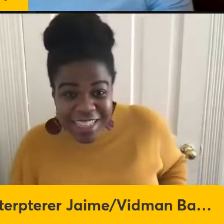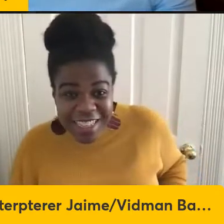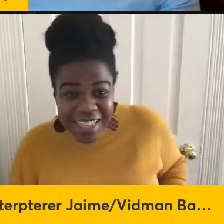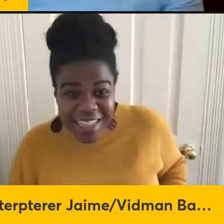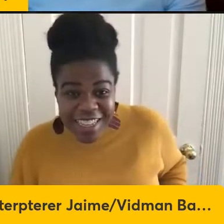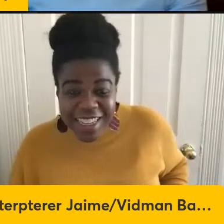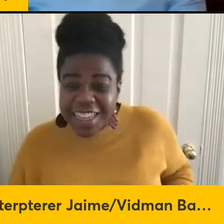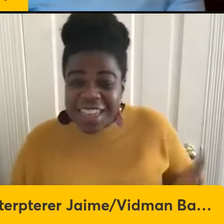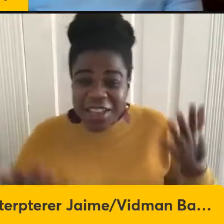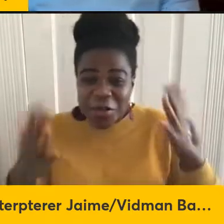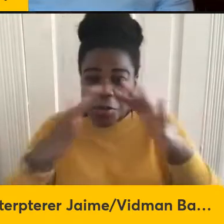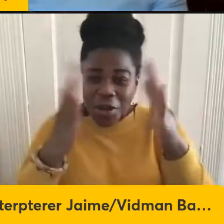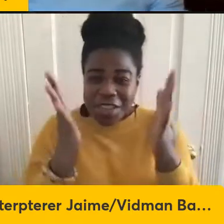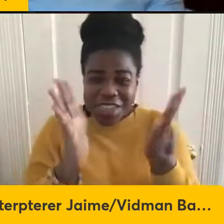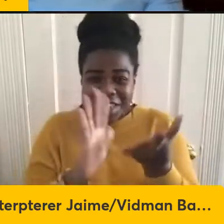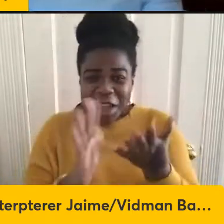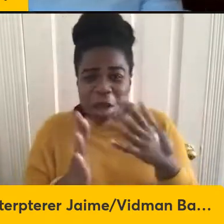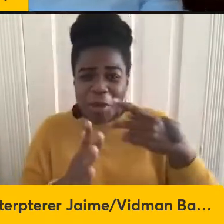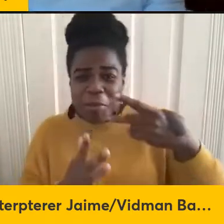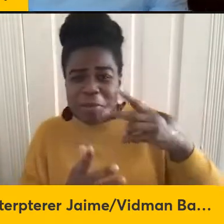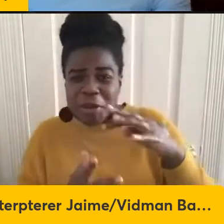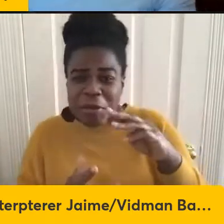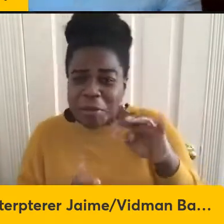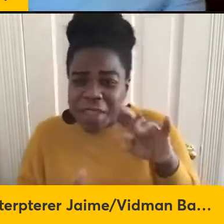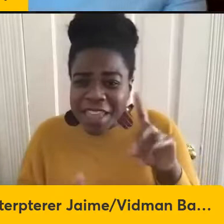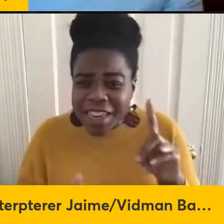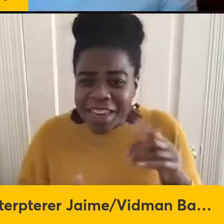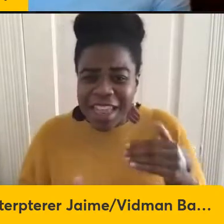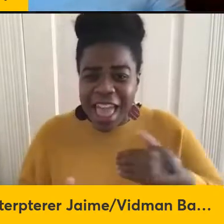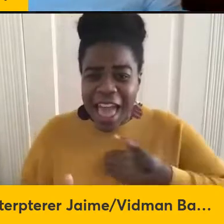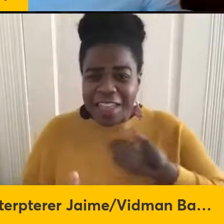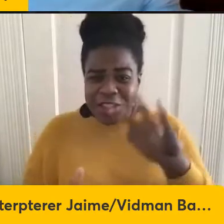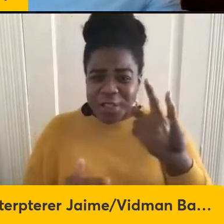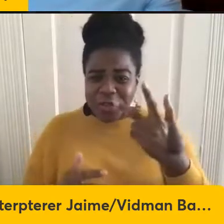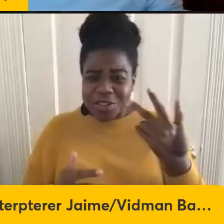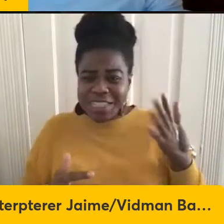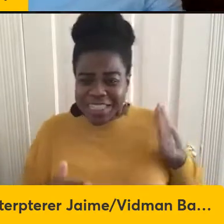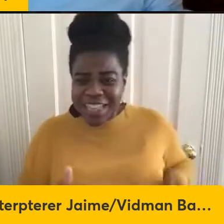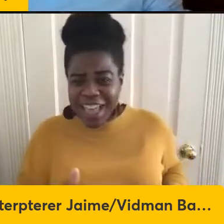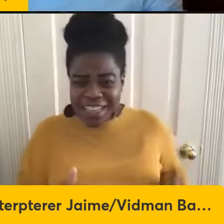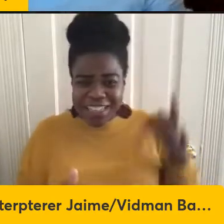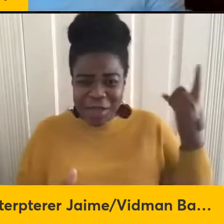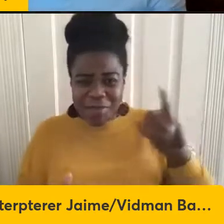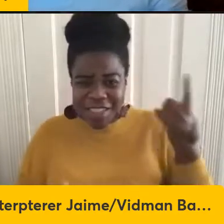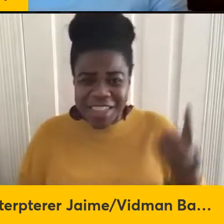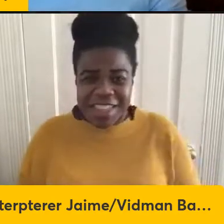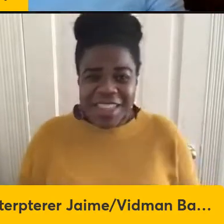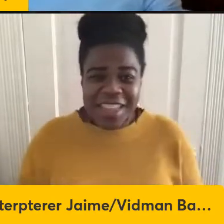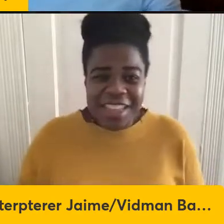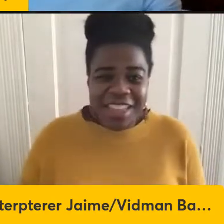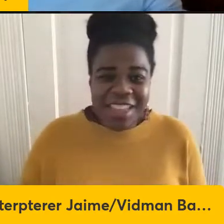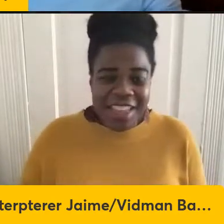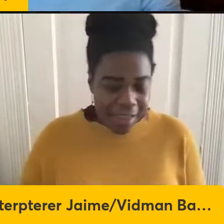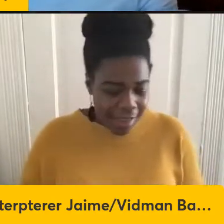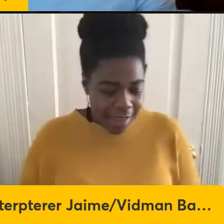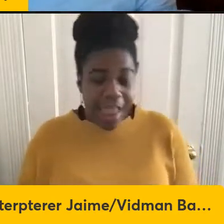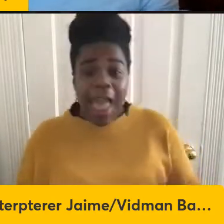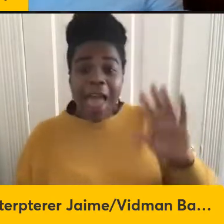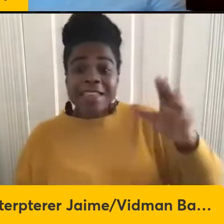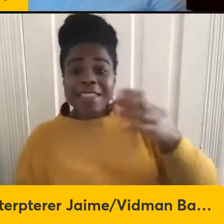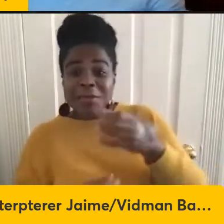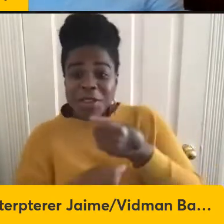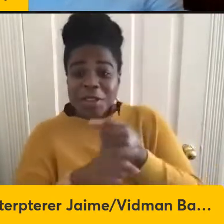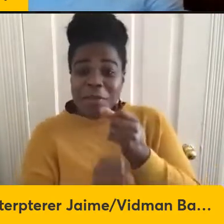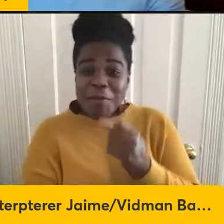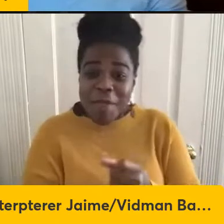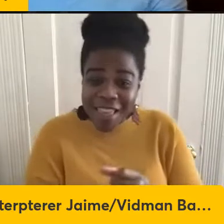a prison, a pyramid, or something like that? We gotta, as we create this